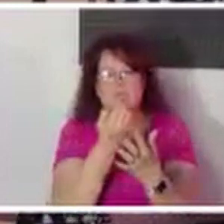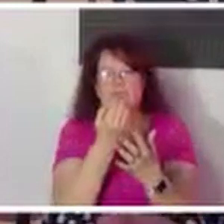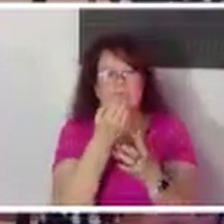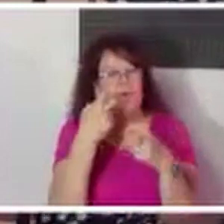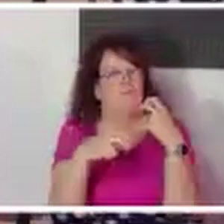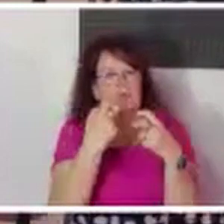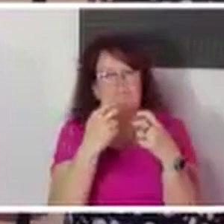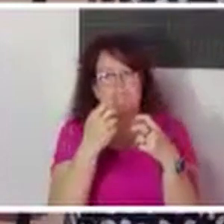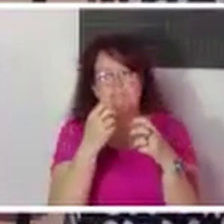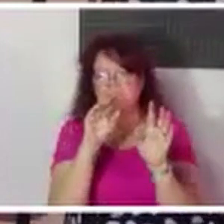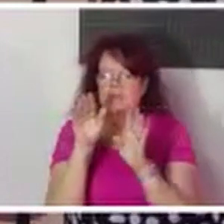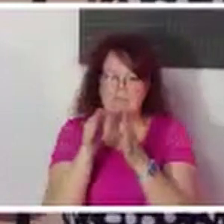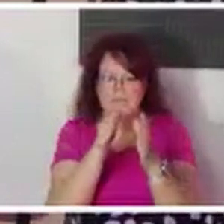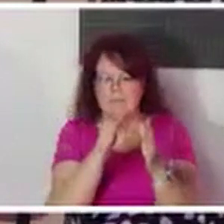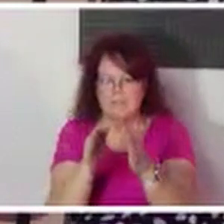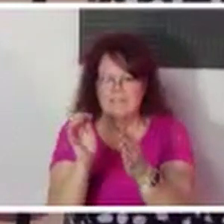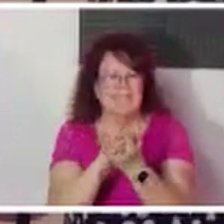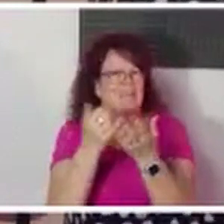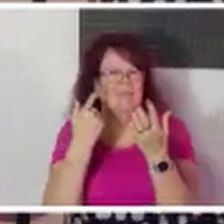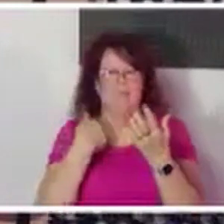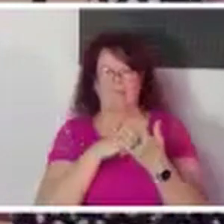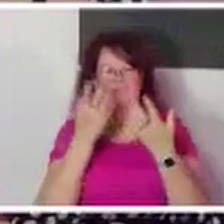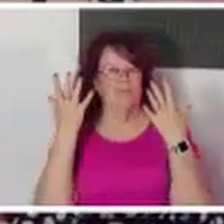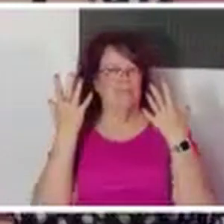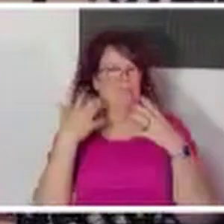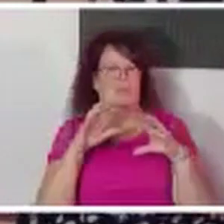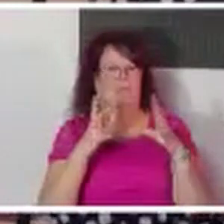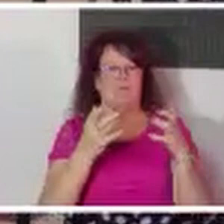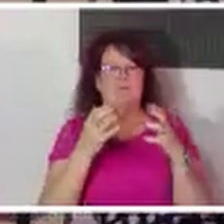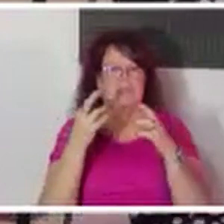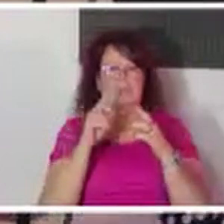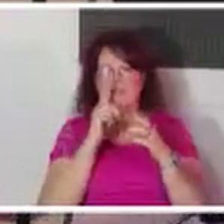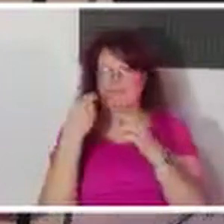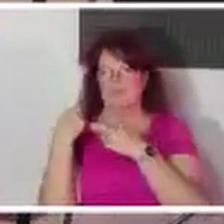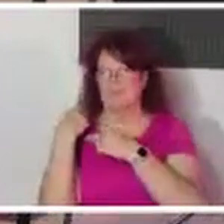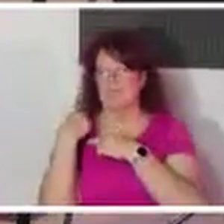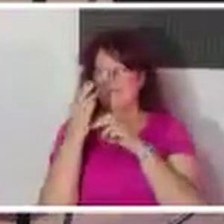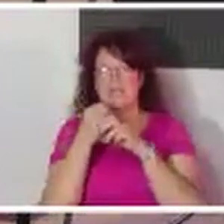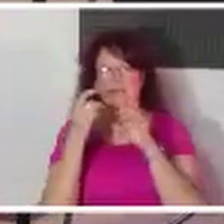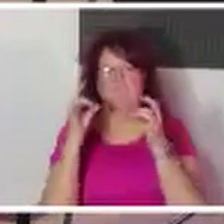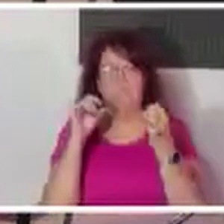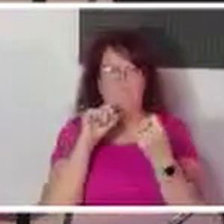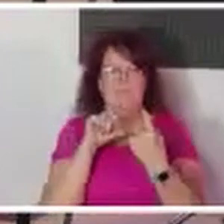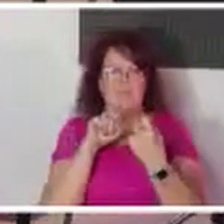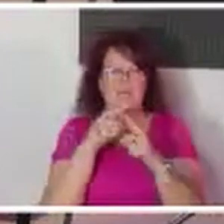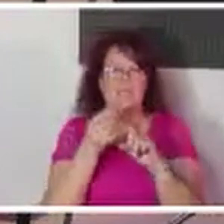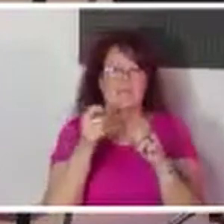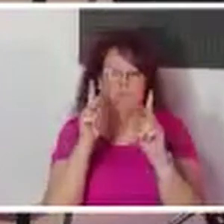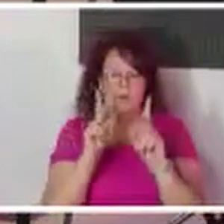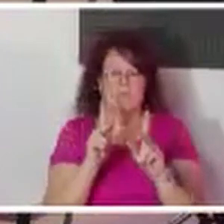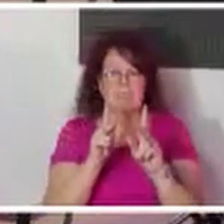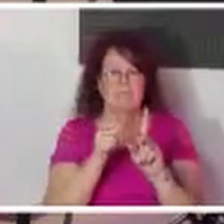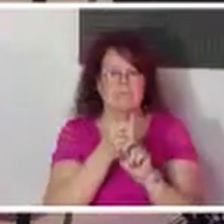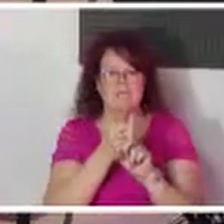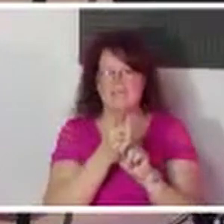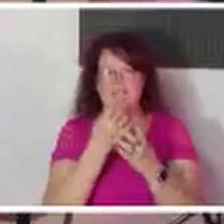we don't want. So we want to make sure we're responsibly getting feedback from the individual as well, that incarceration is never a